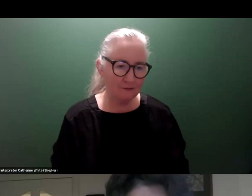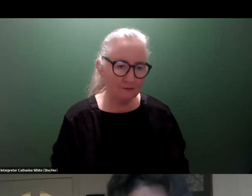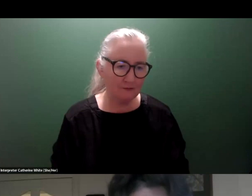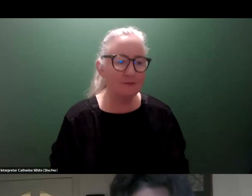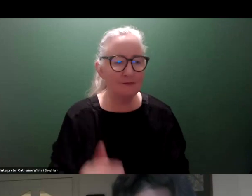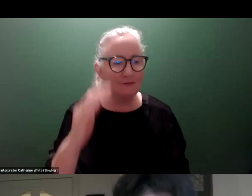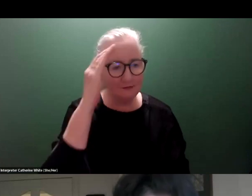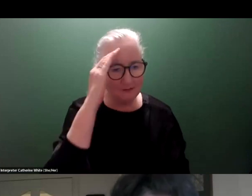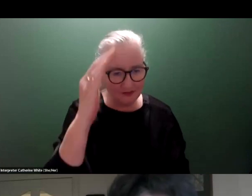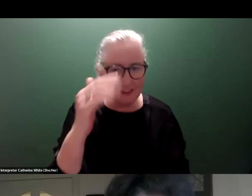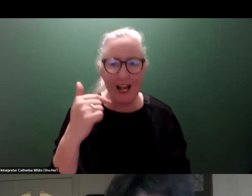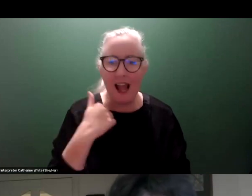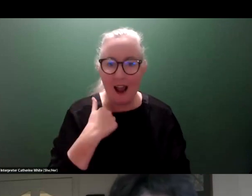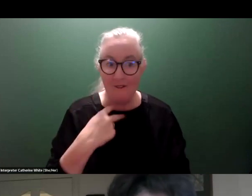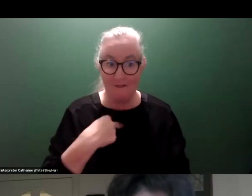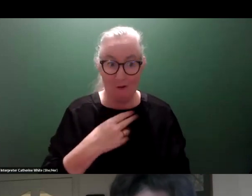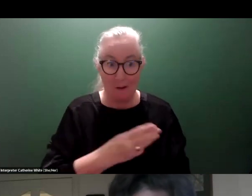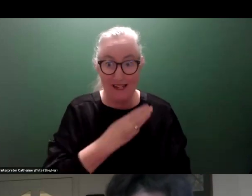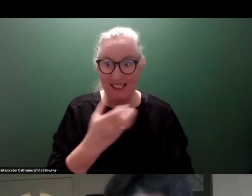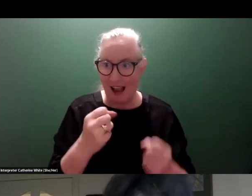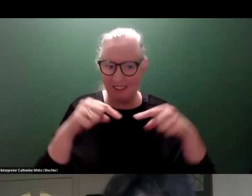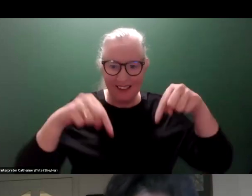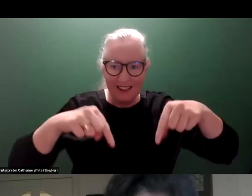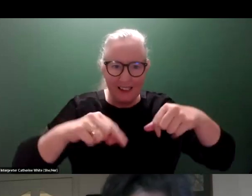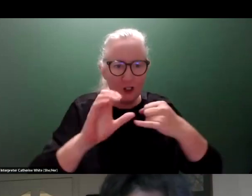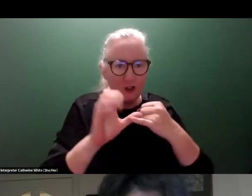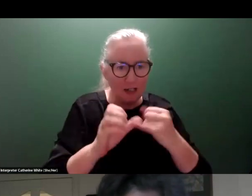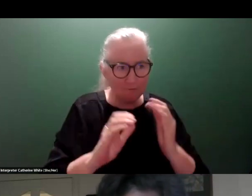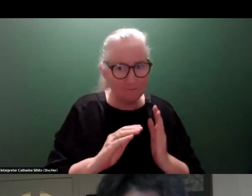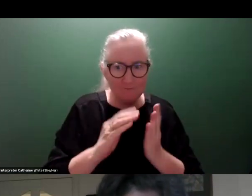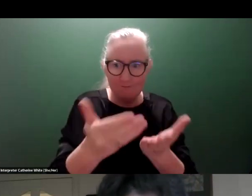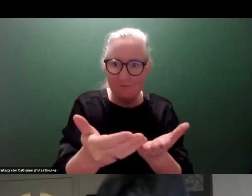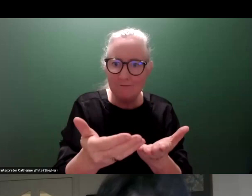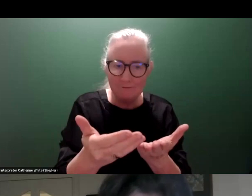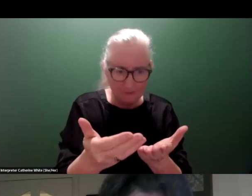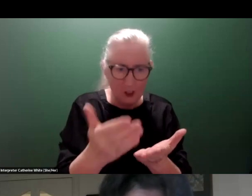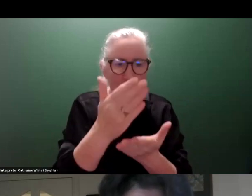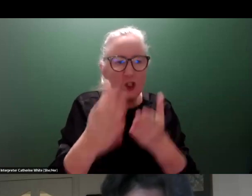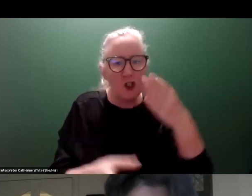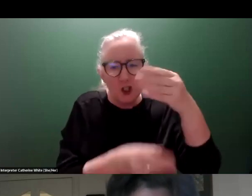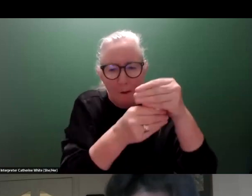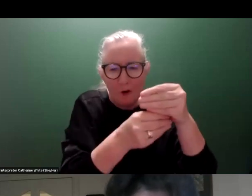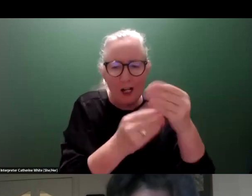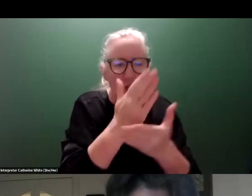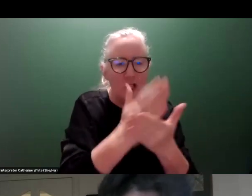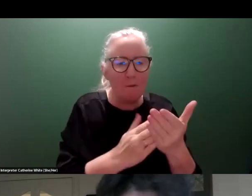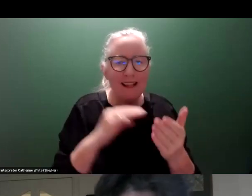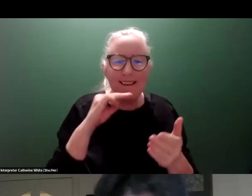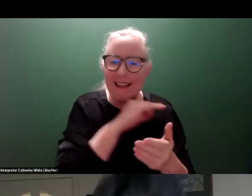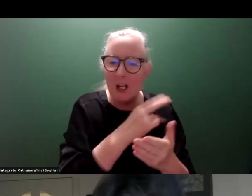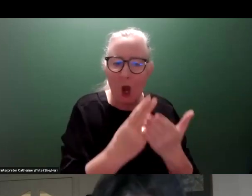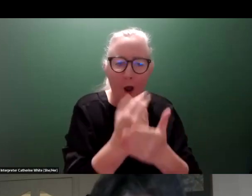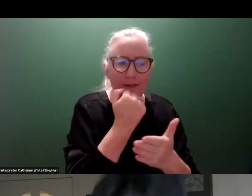Hello, I'm very pleased to have this chance to provide you with a summary of some of the key updates in the